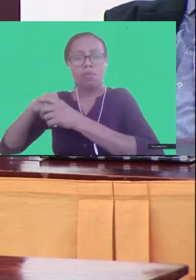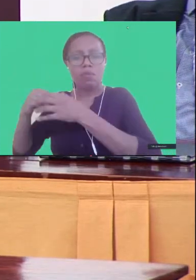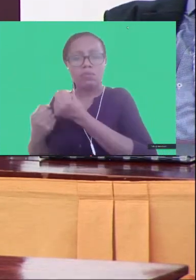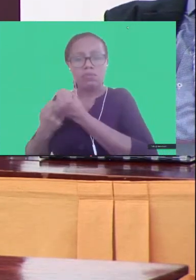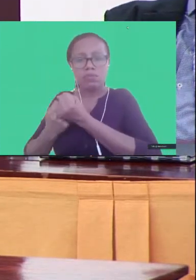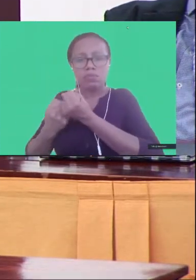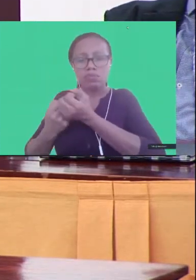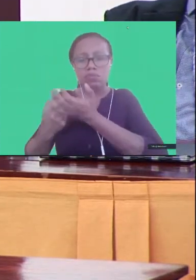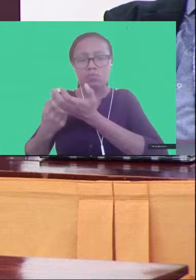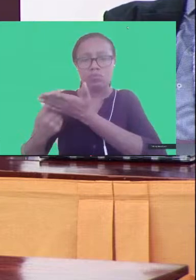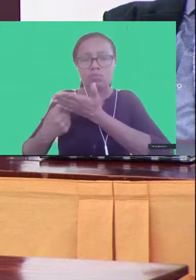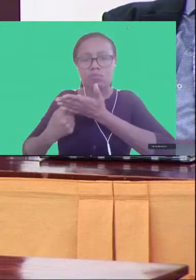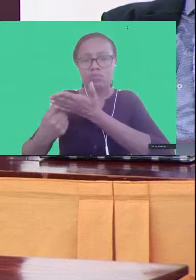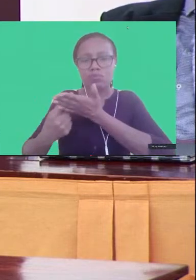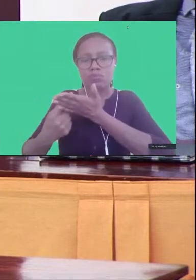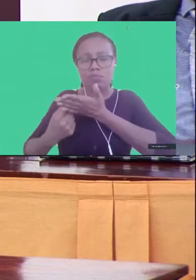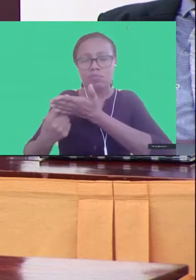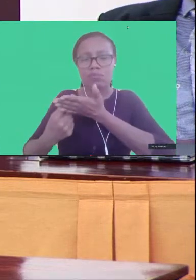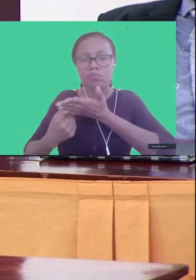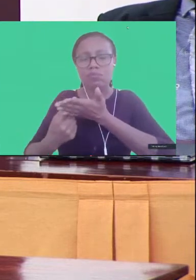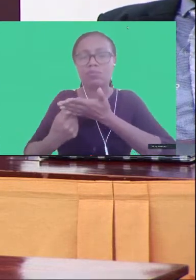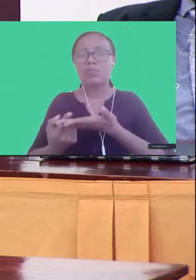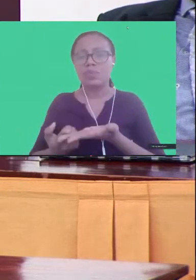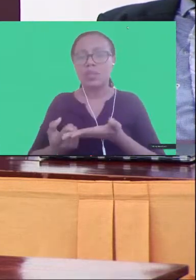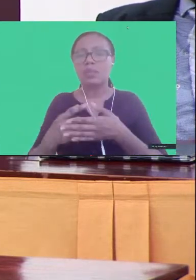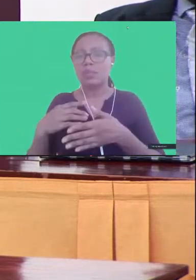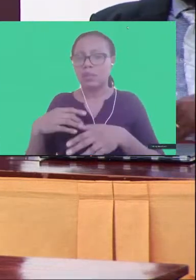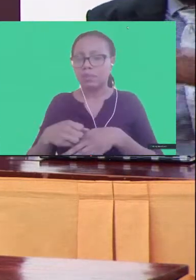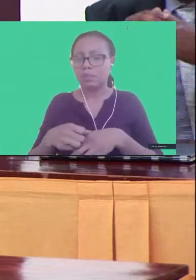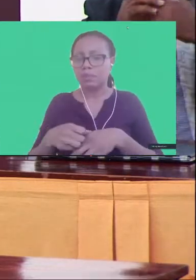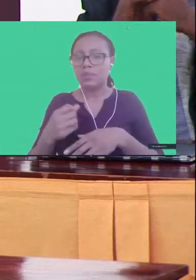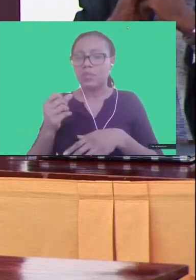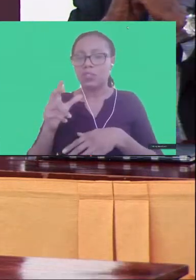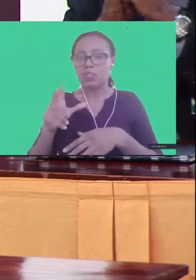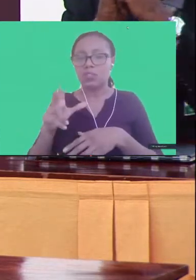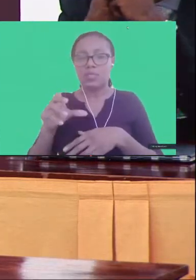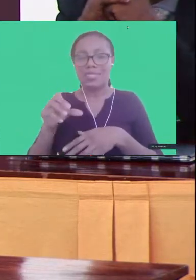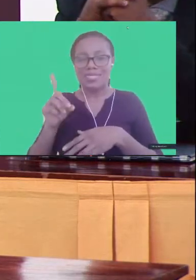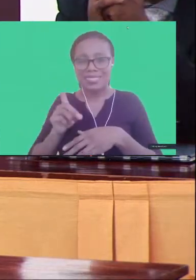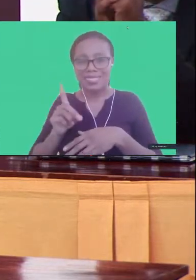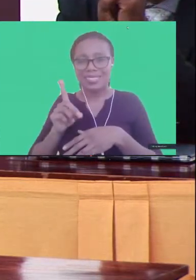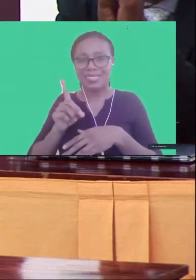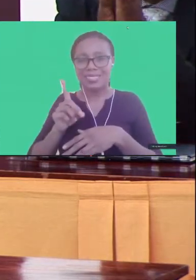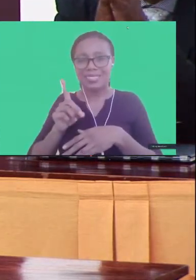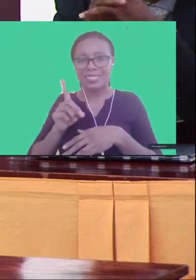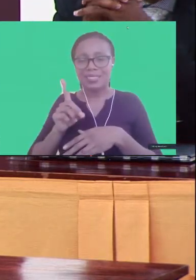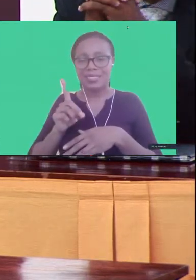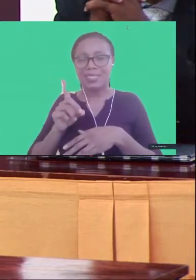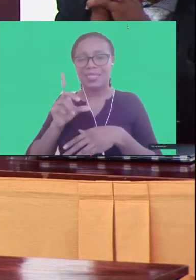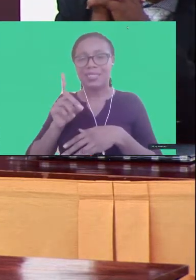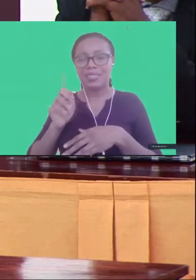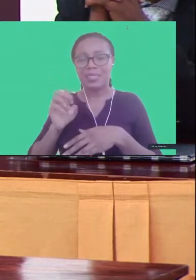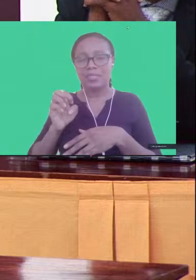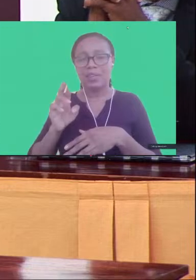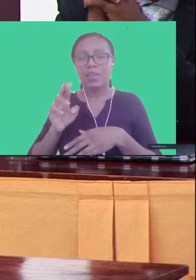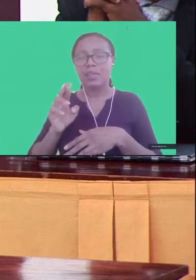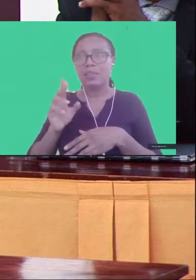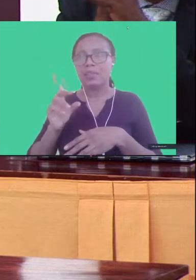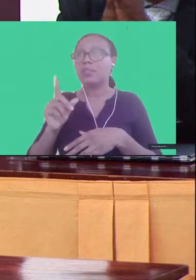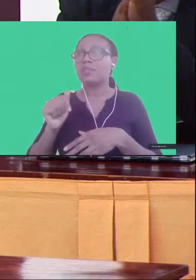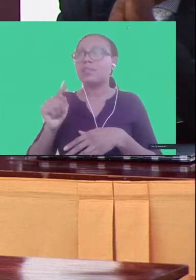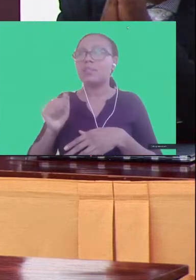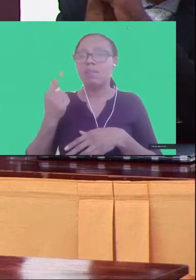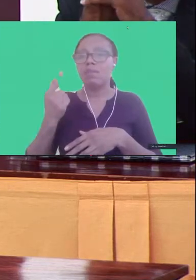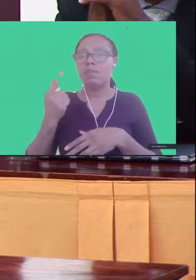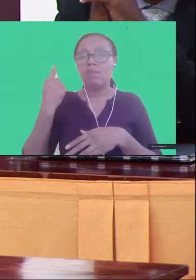which I spoke to. And that's planned for Q3 of this year. Out of this work, we expect to get significant